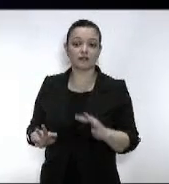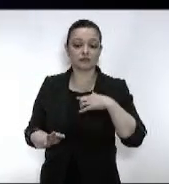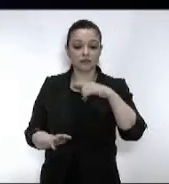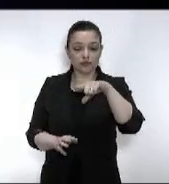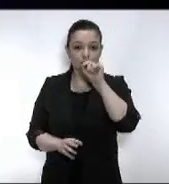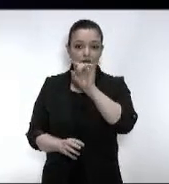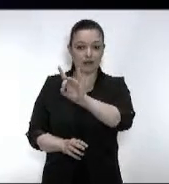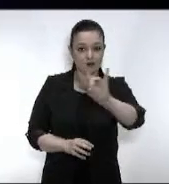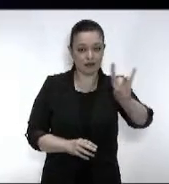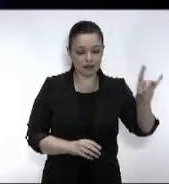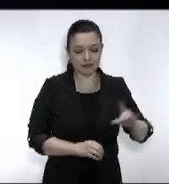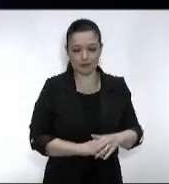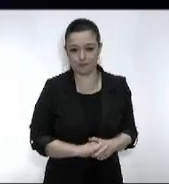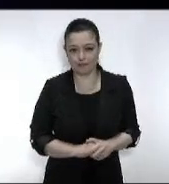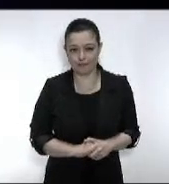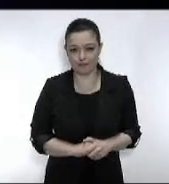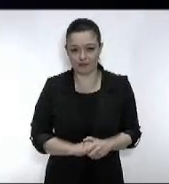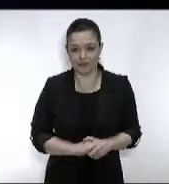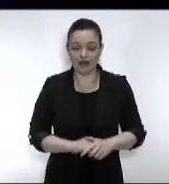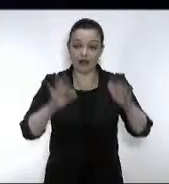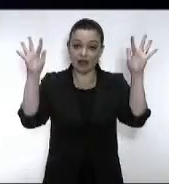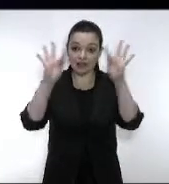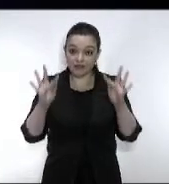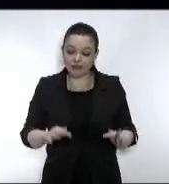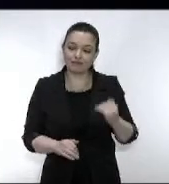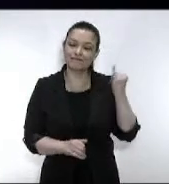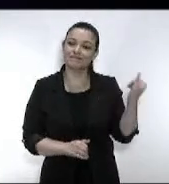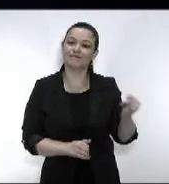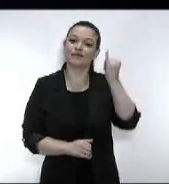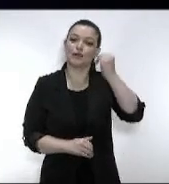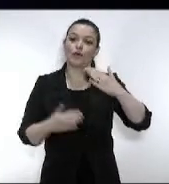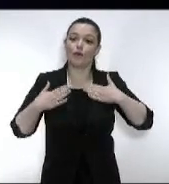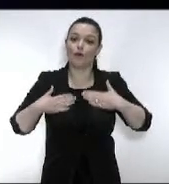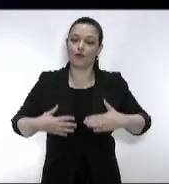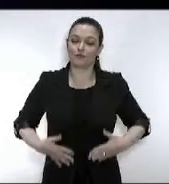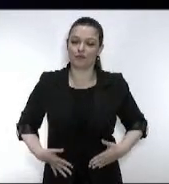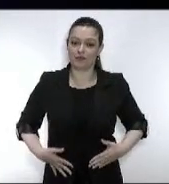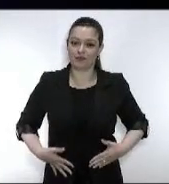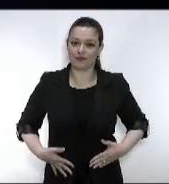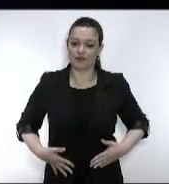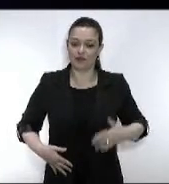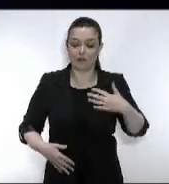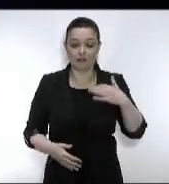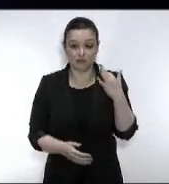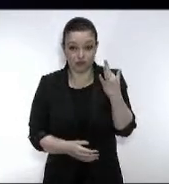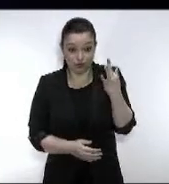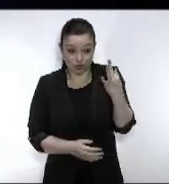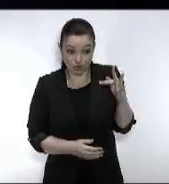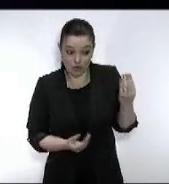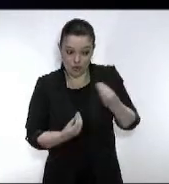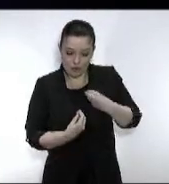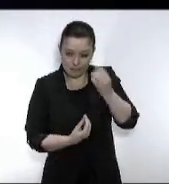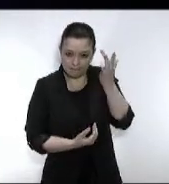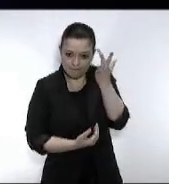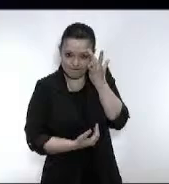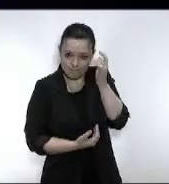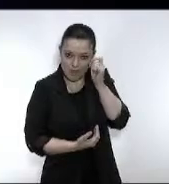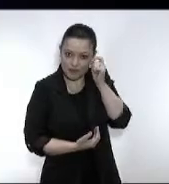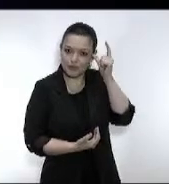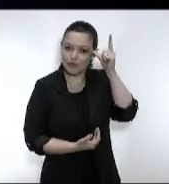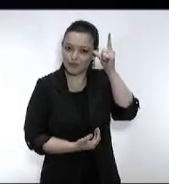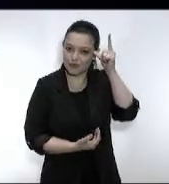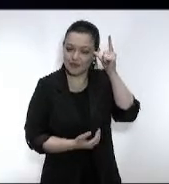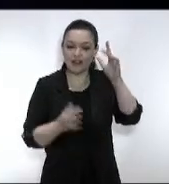of happiness. Happiness is healthy for your body, but only pain strengthens our